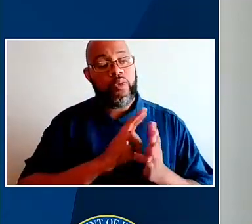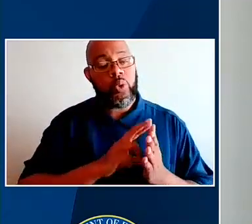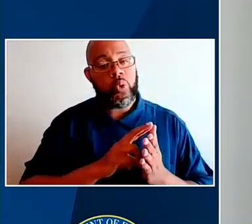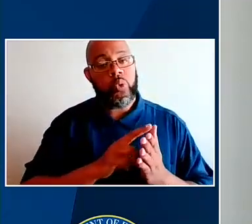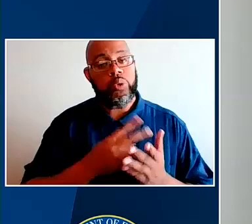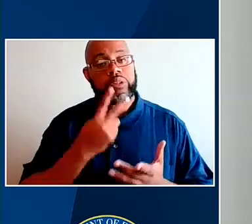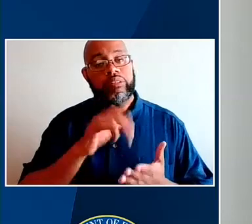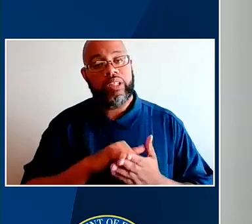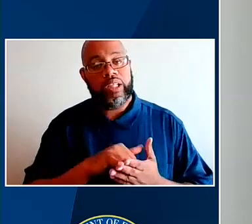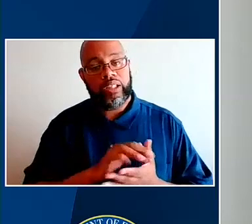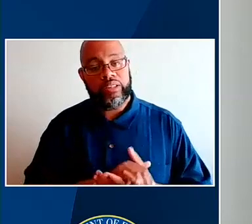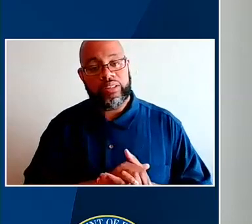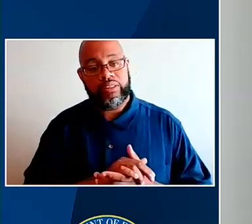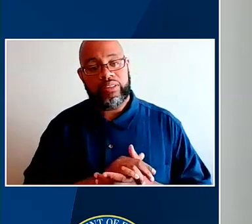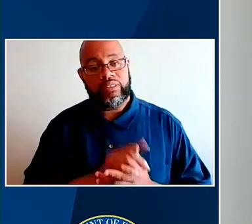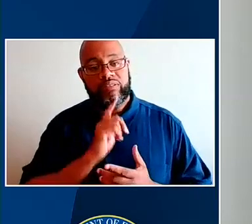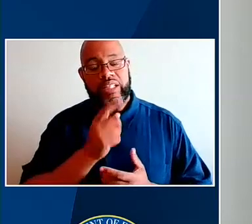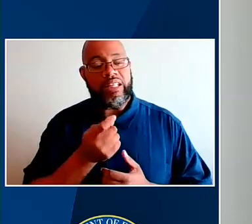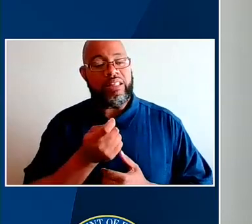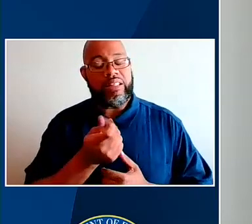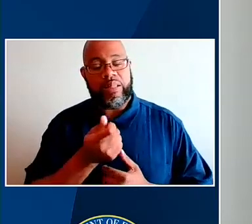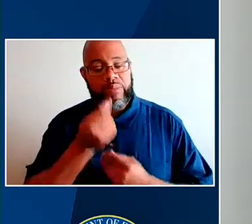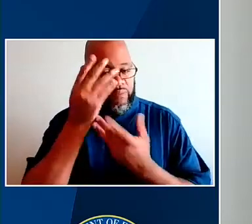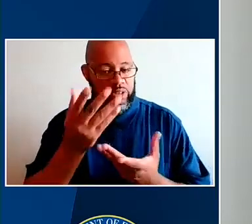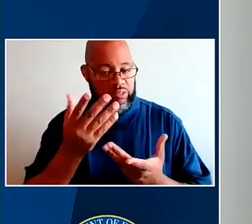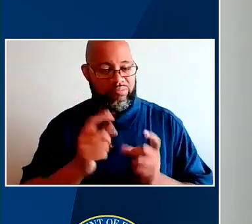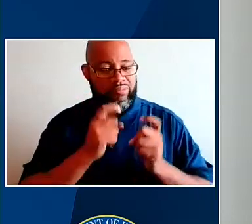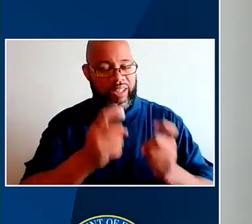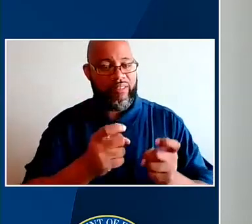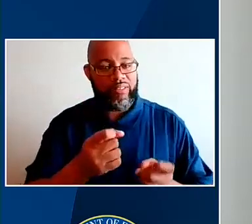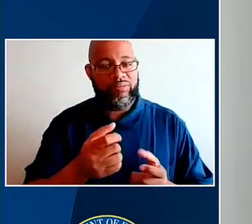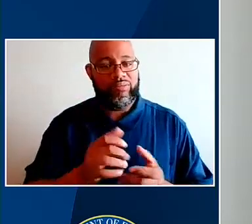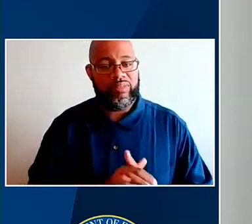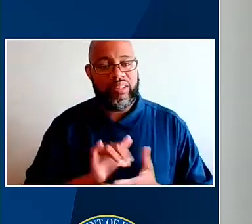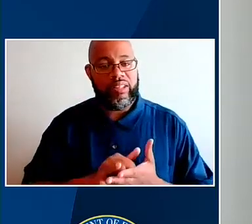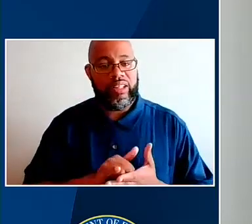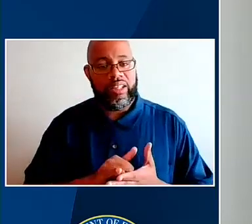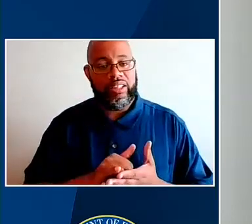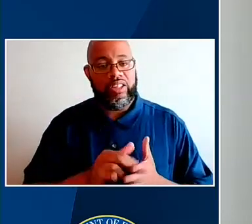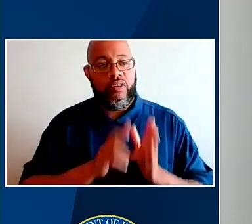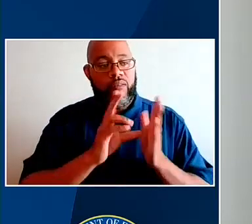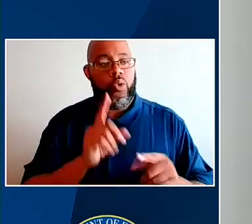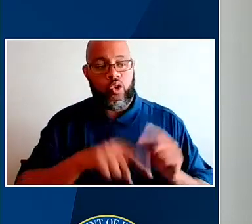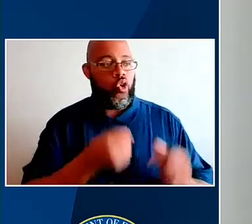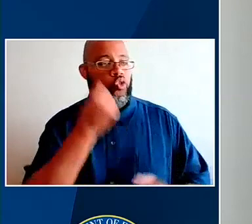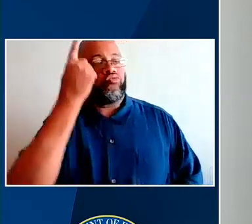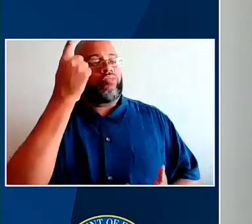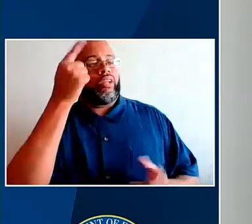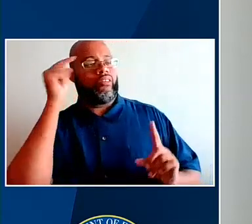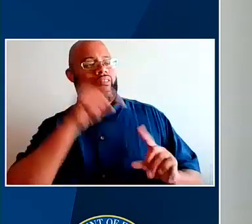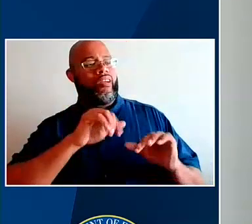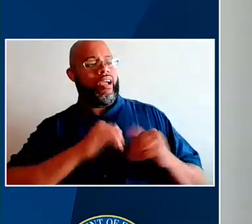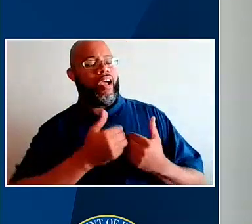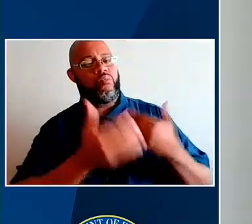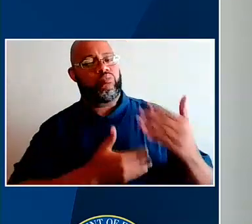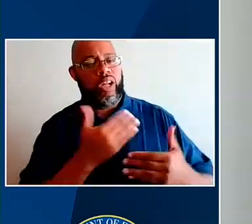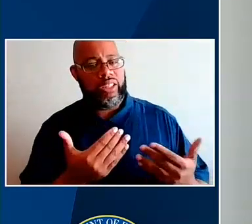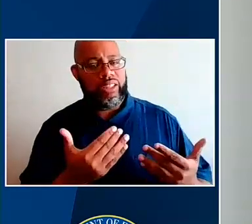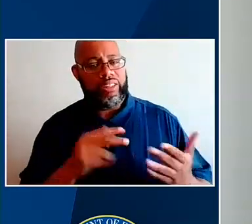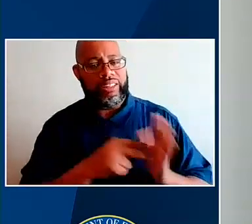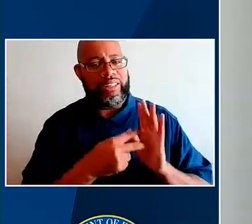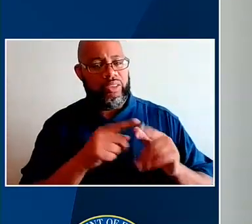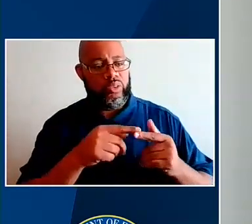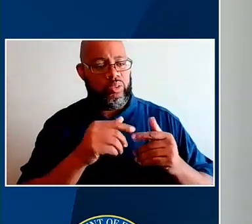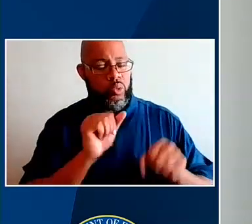that very little information was given, so much so that even the reviewer couldn't understand how the process was intended to play